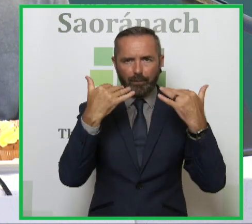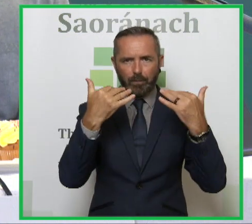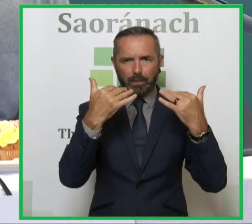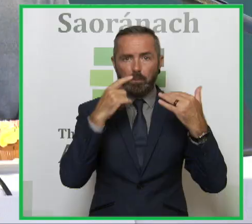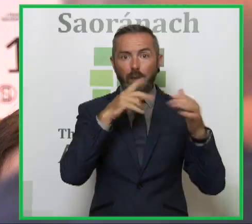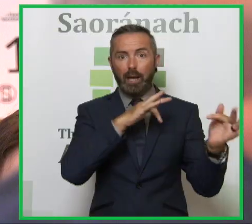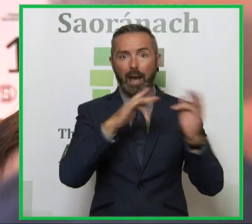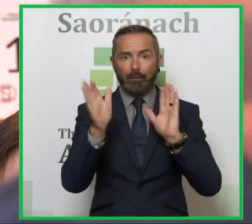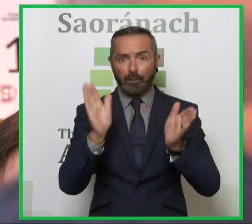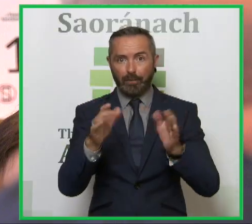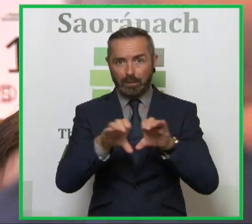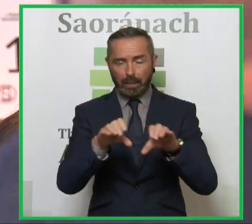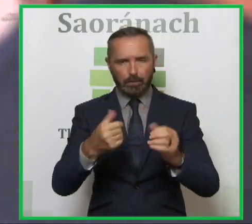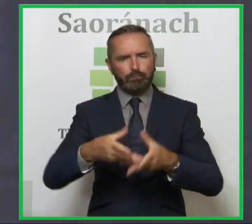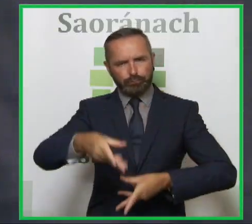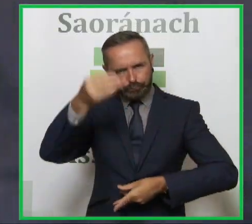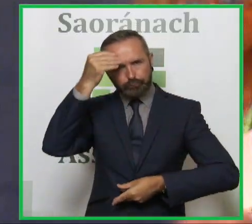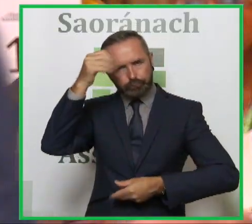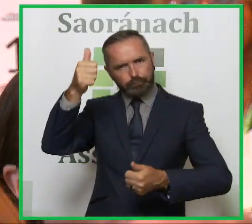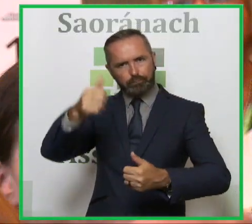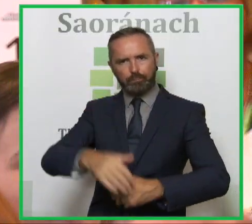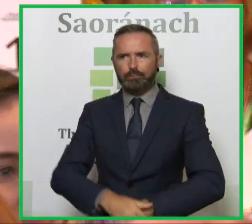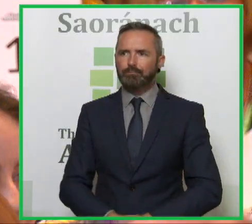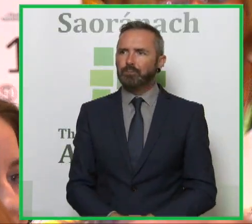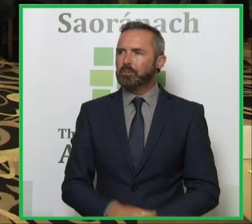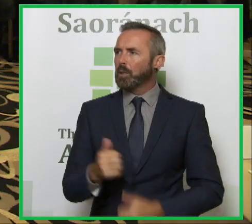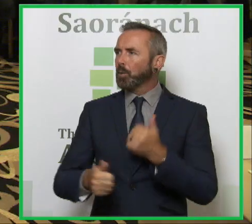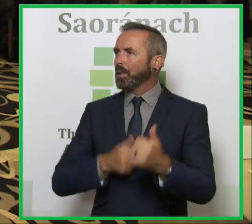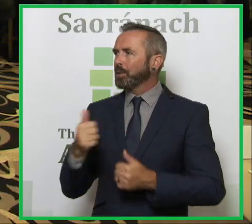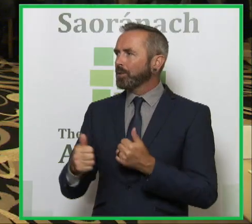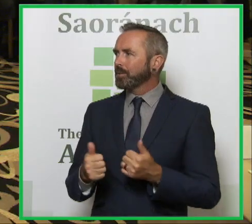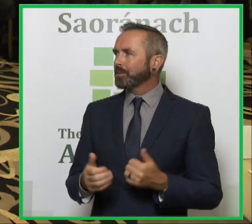module. Okay, thanks so much for your time. Well done. Anybody else? Anything?